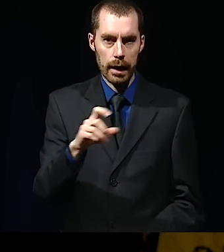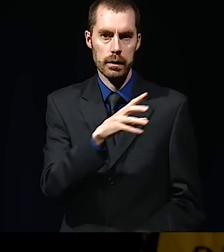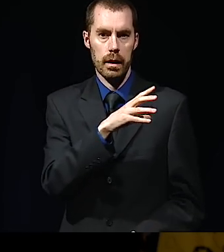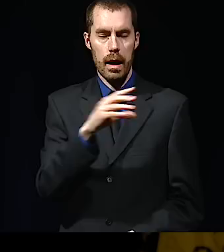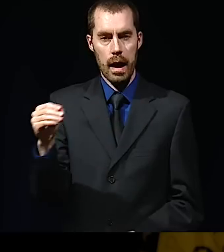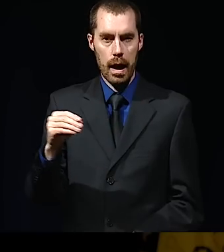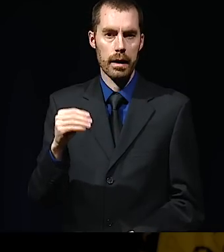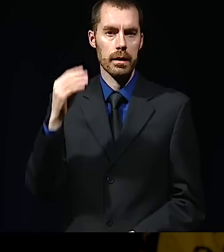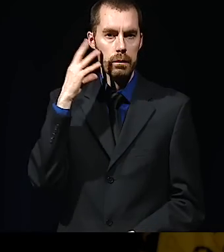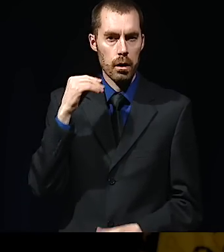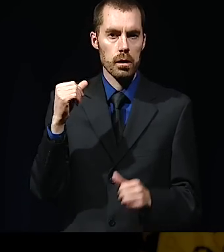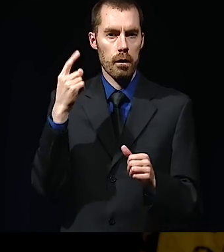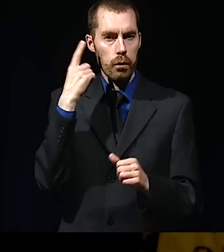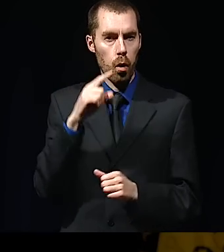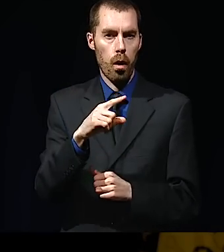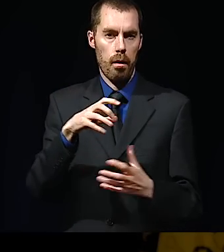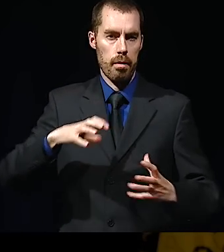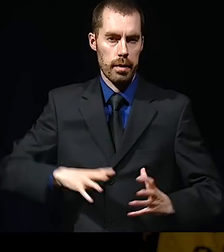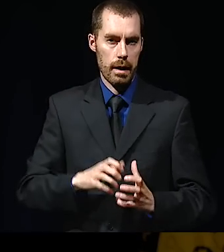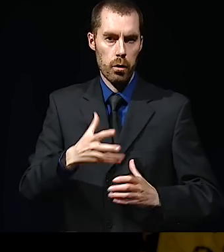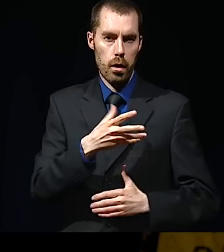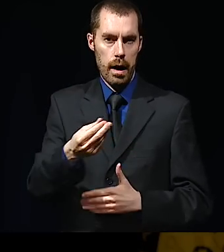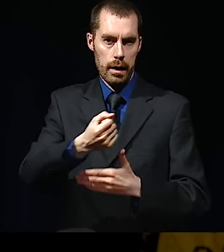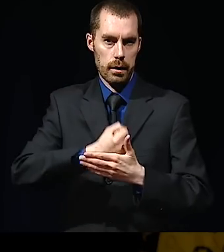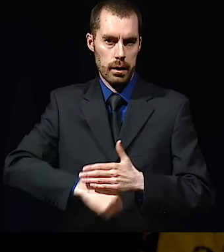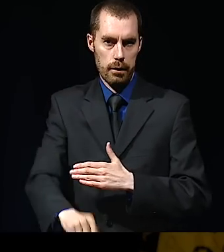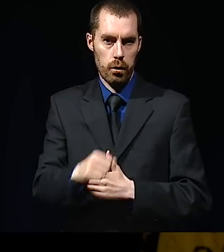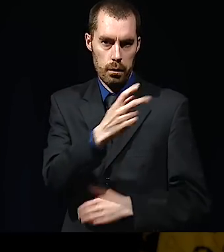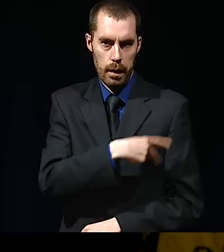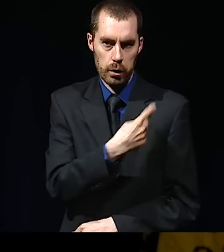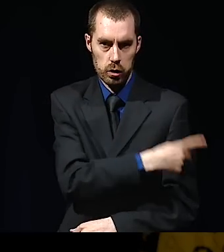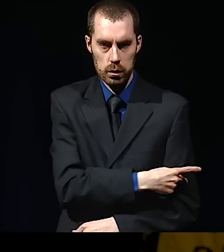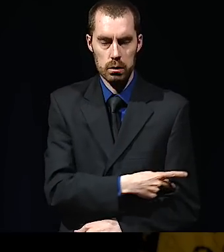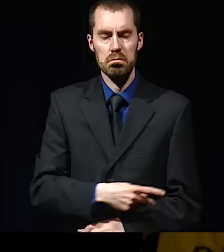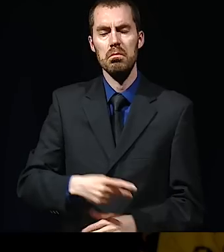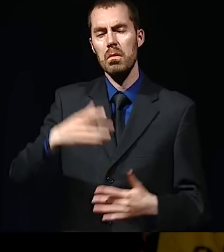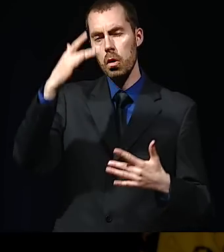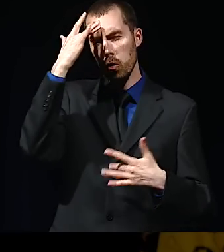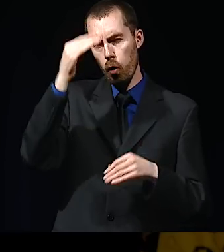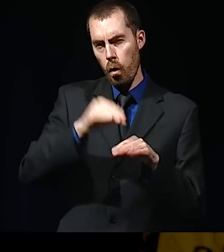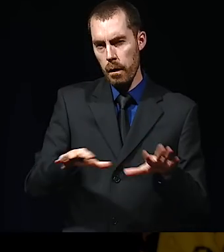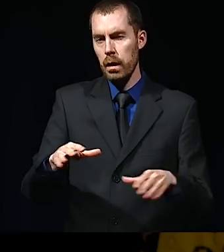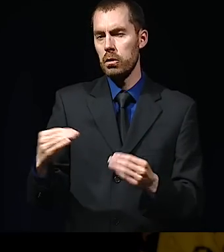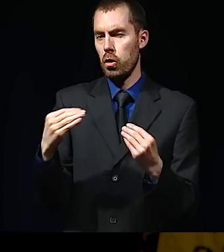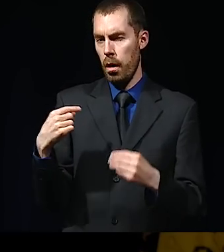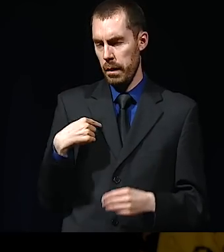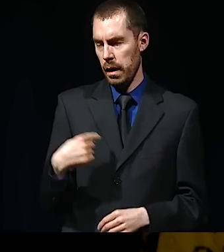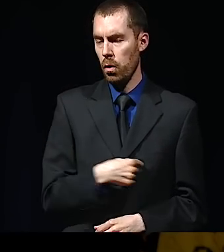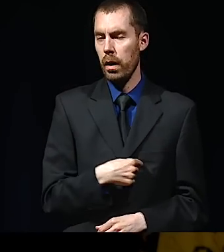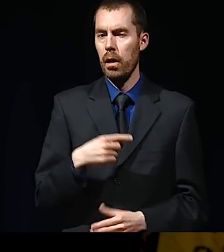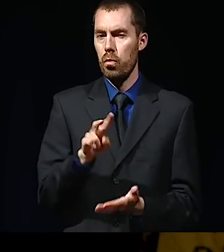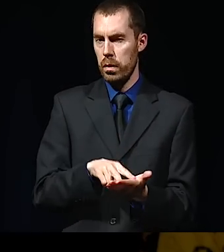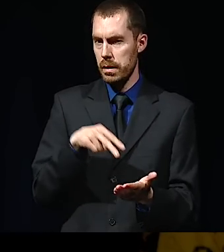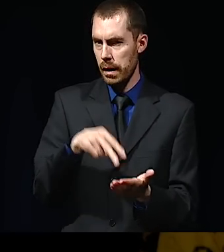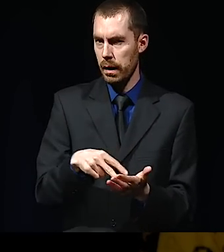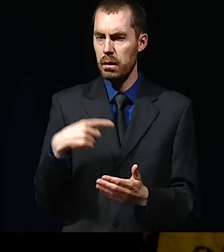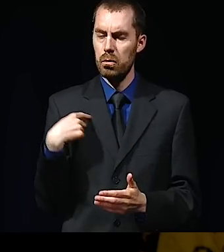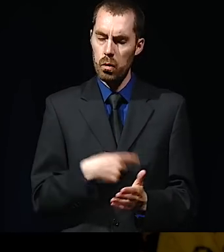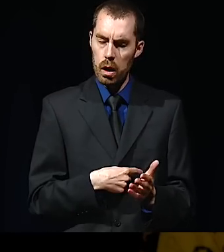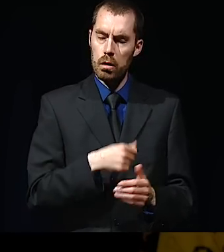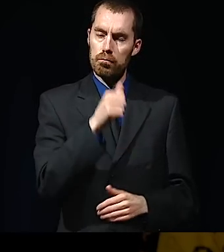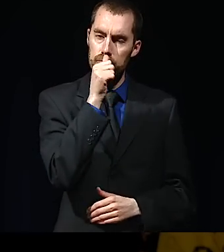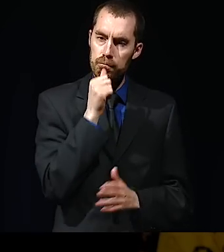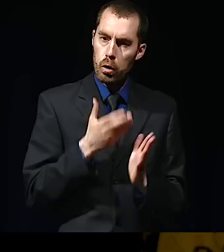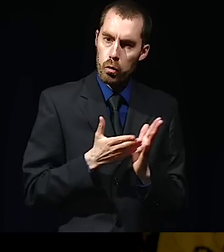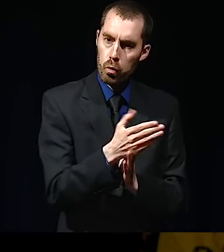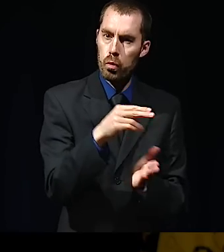patients. COVID has taught me that we are resilient. We made it through nursing school, we are surviving a pandemic, and we have what